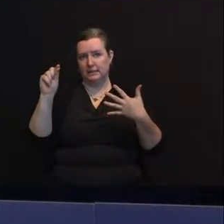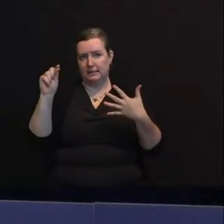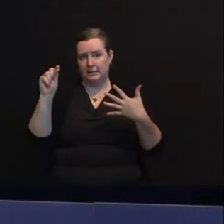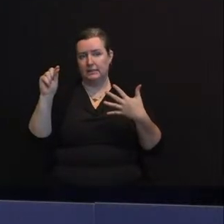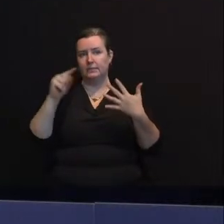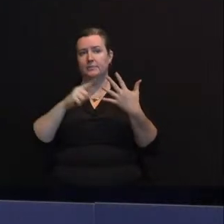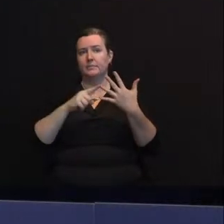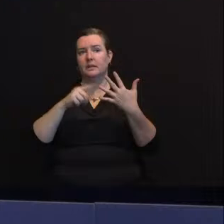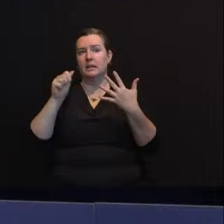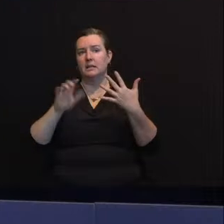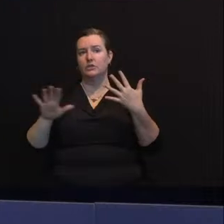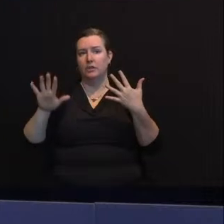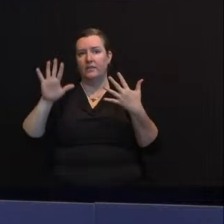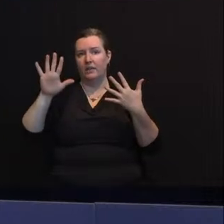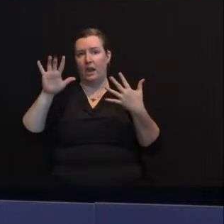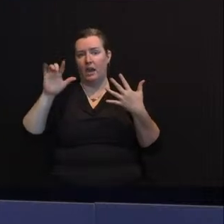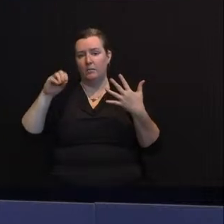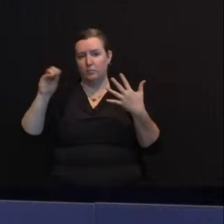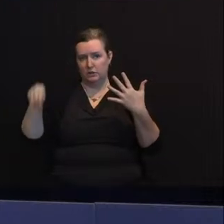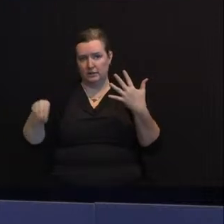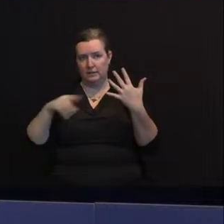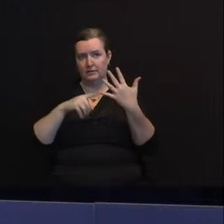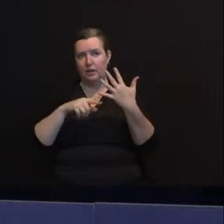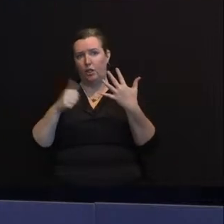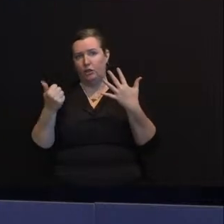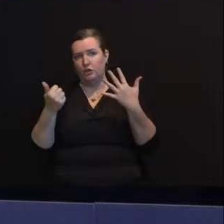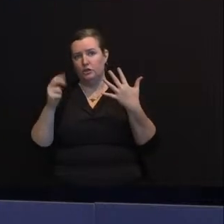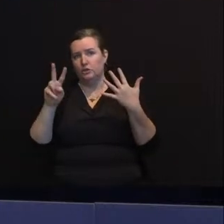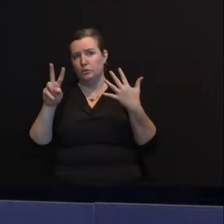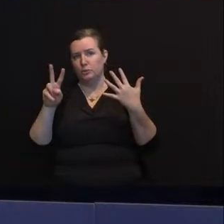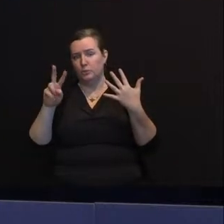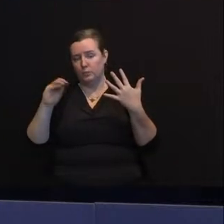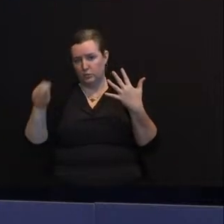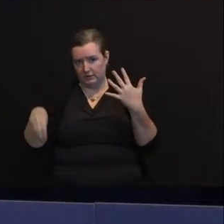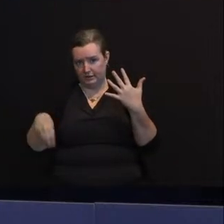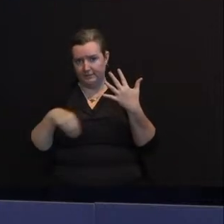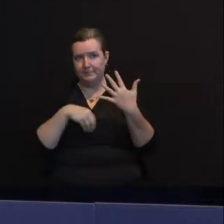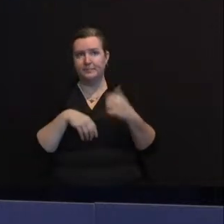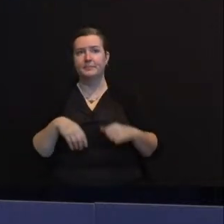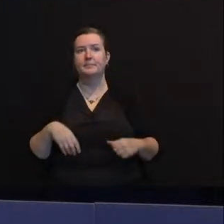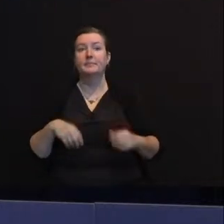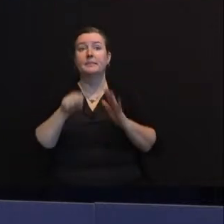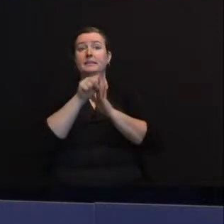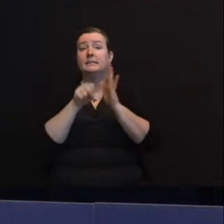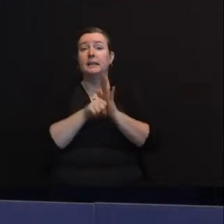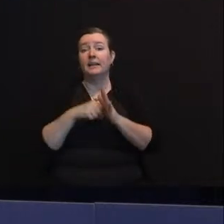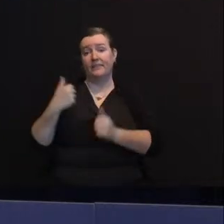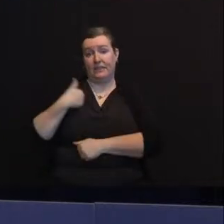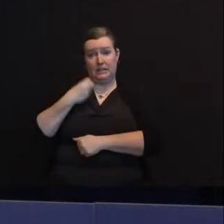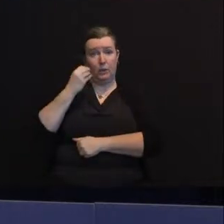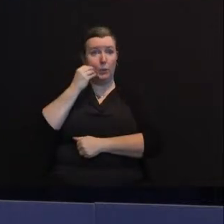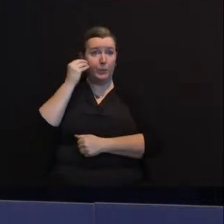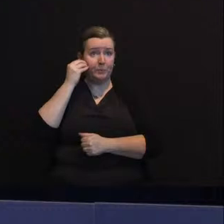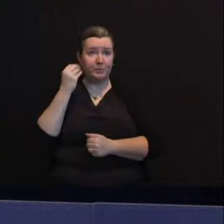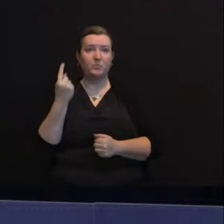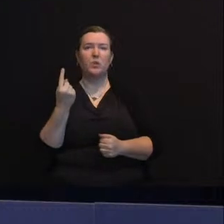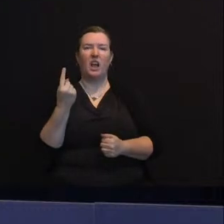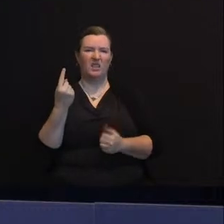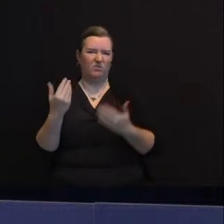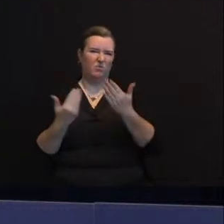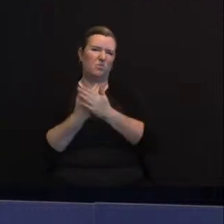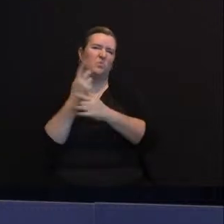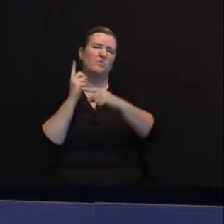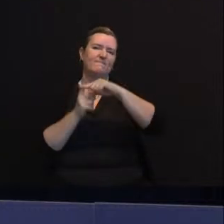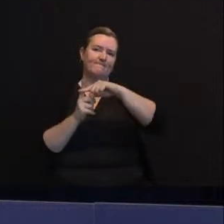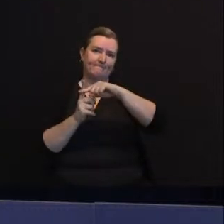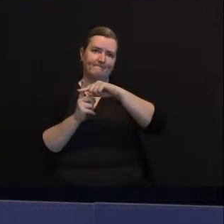Asian, 5.3, and other, 2.3. At the state veterans' homes, there's 1 new positive among